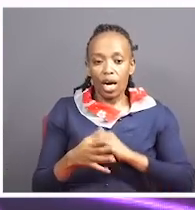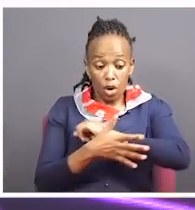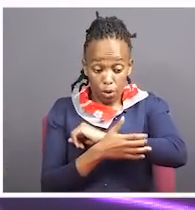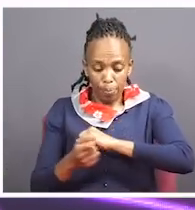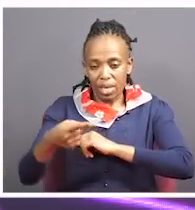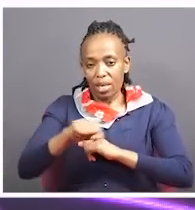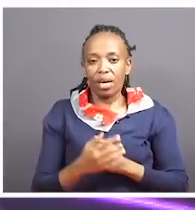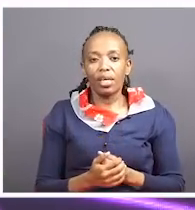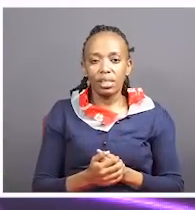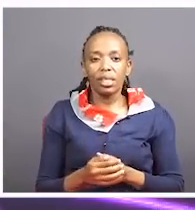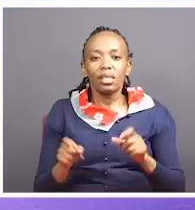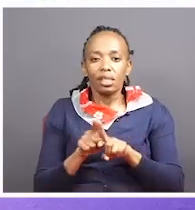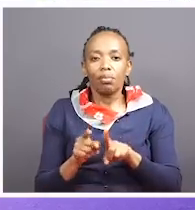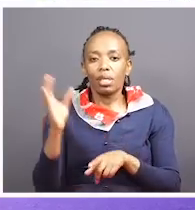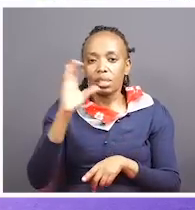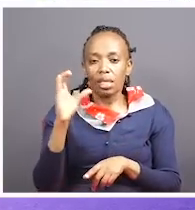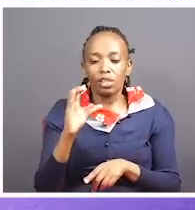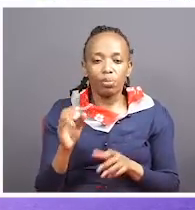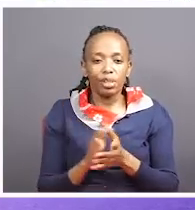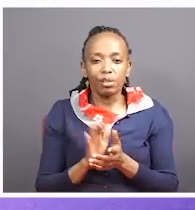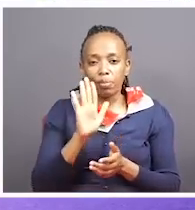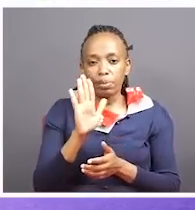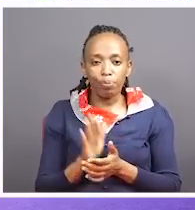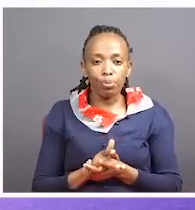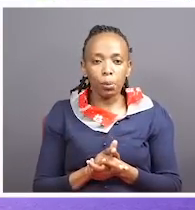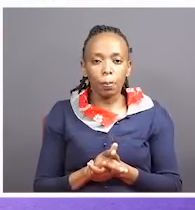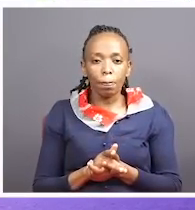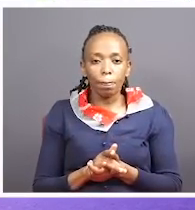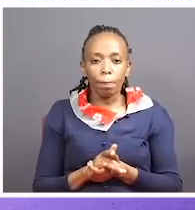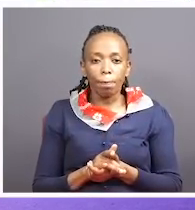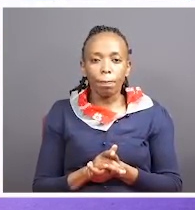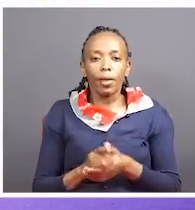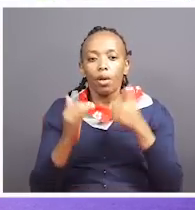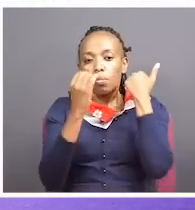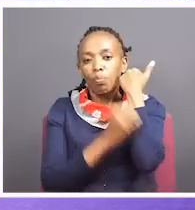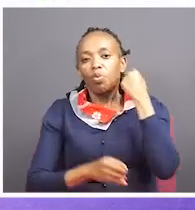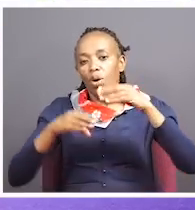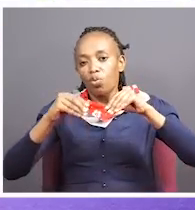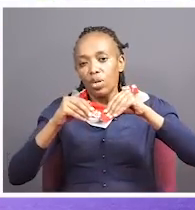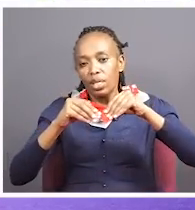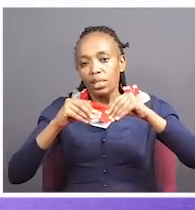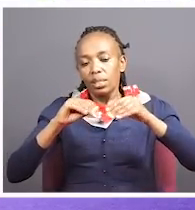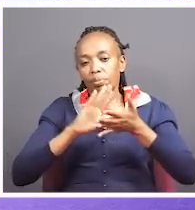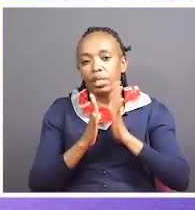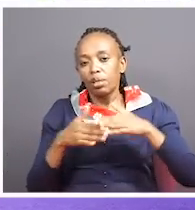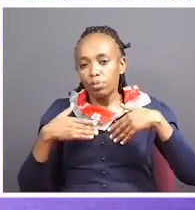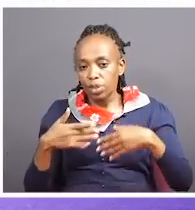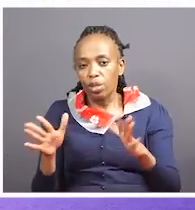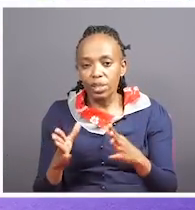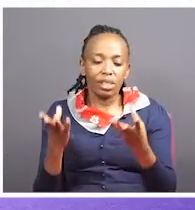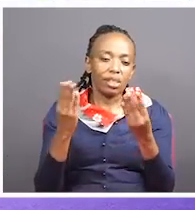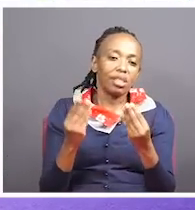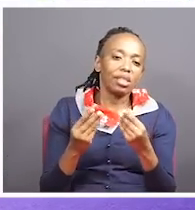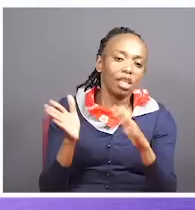are robbing us as your clients, as your customers. Mediocrity gets lost and it